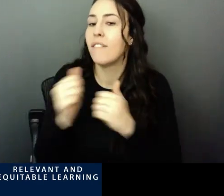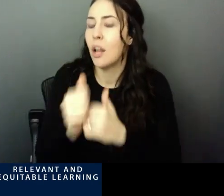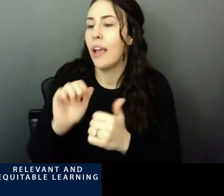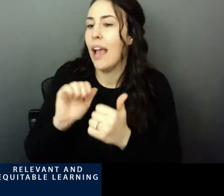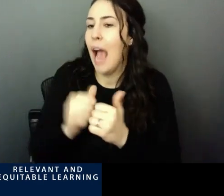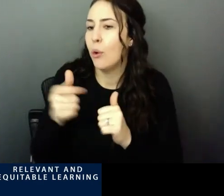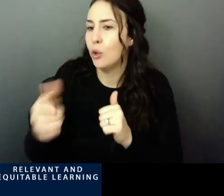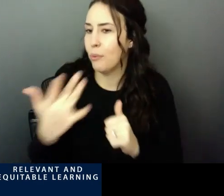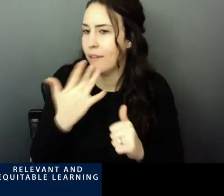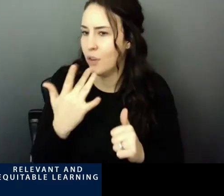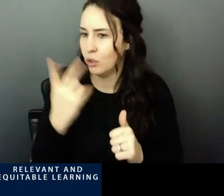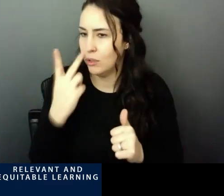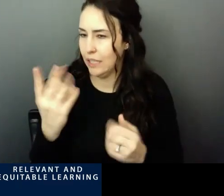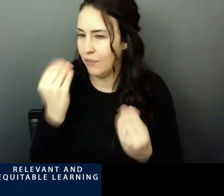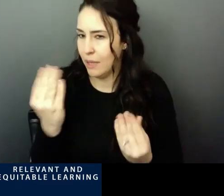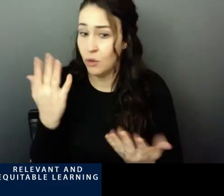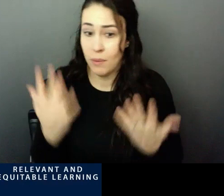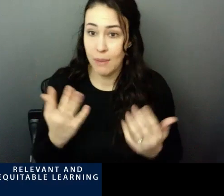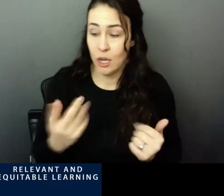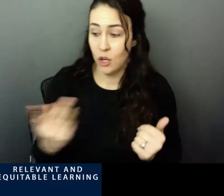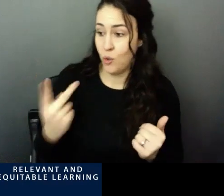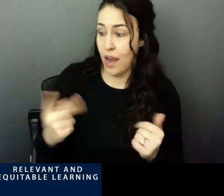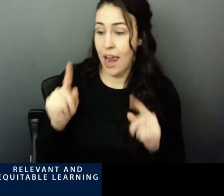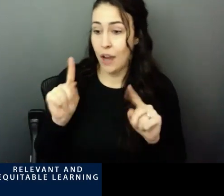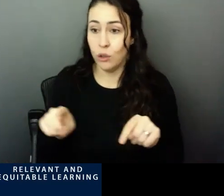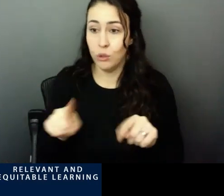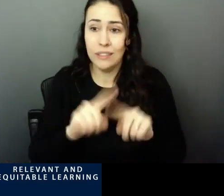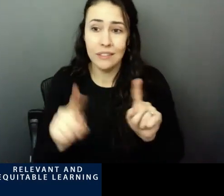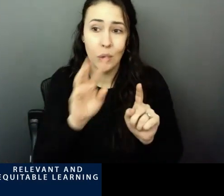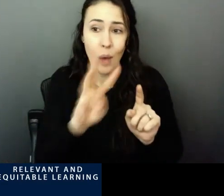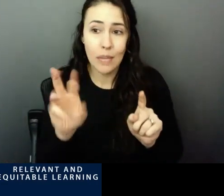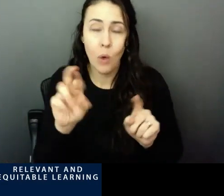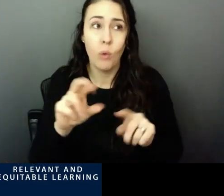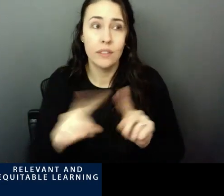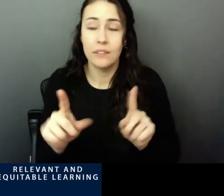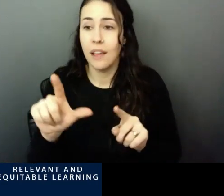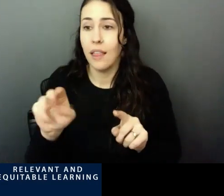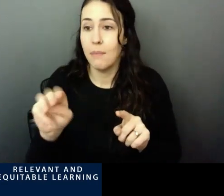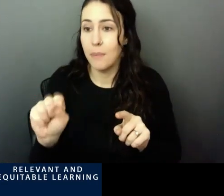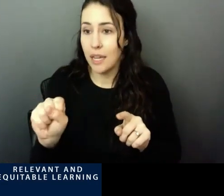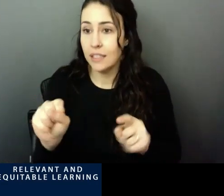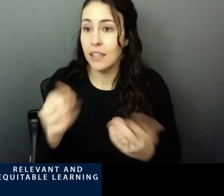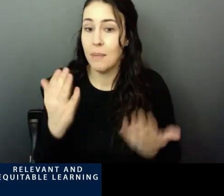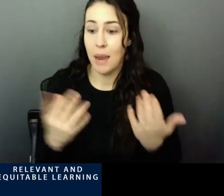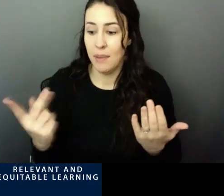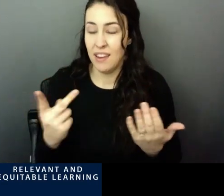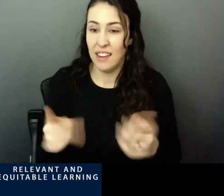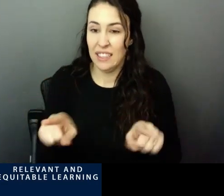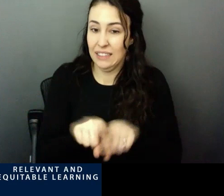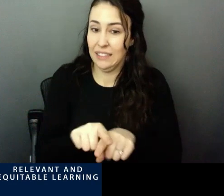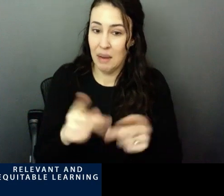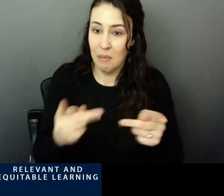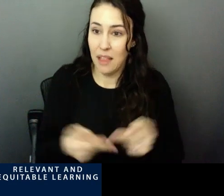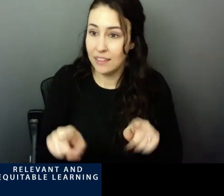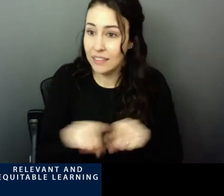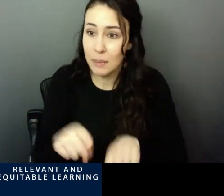and the like. So you and I may be going to a different website or say even a different LMS, and we may be in the same place at the same time, but based on our